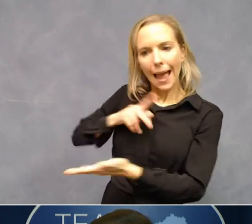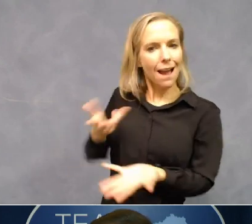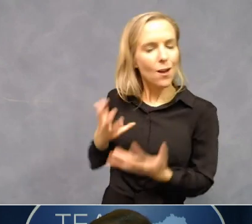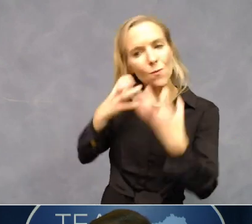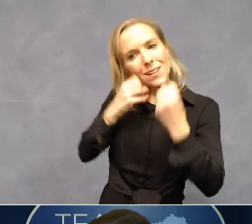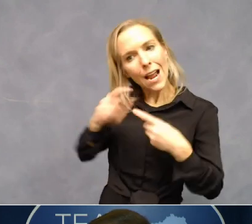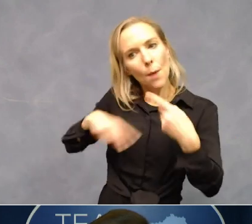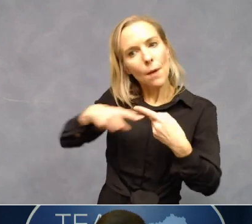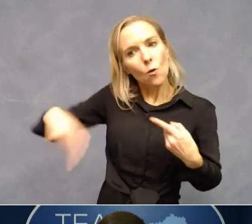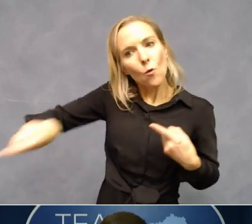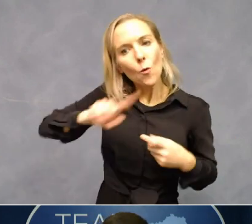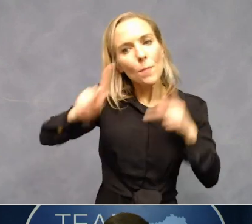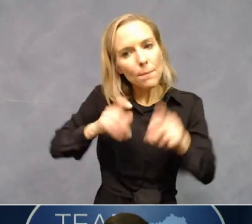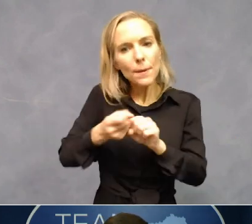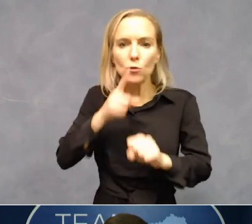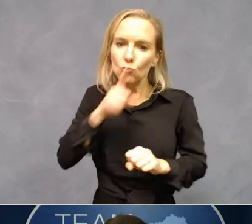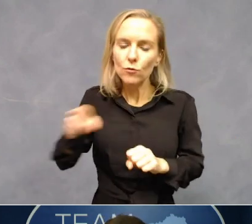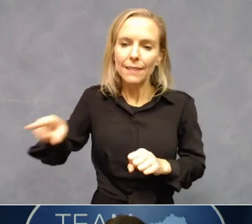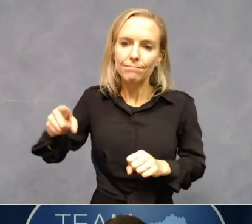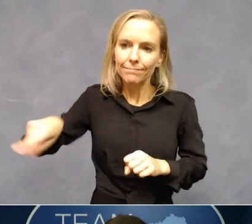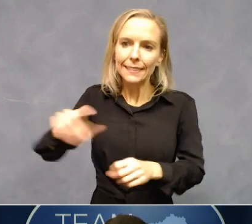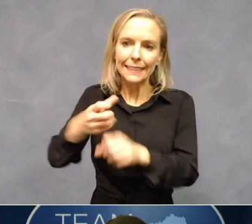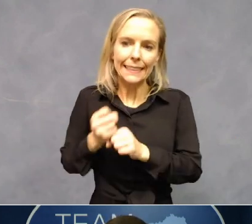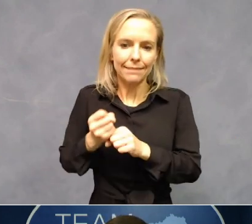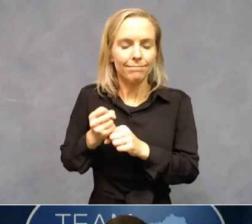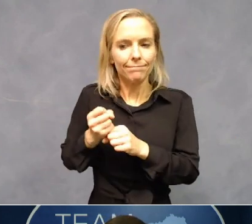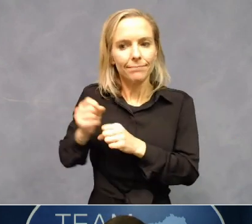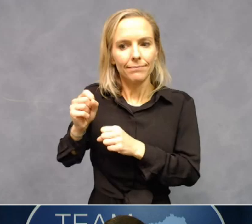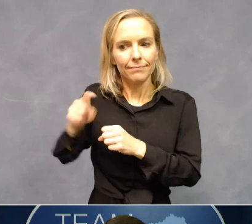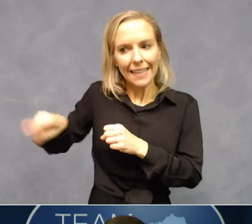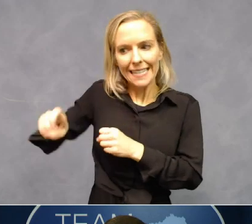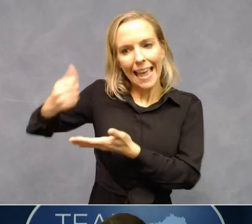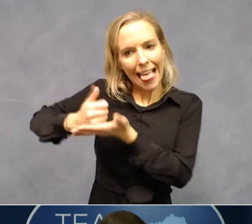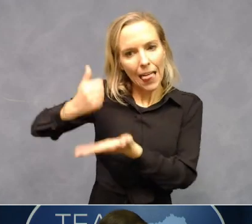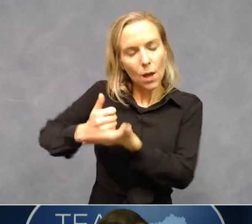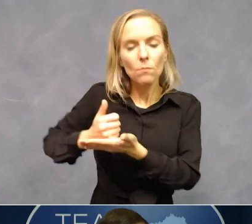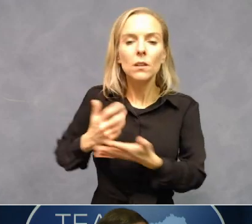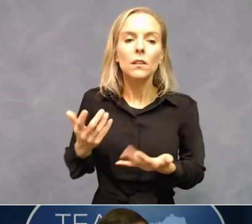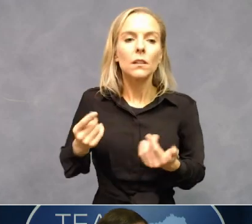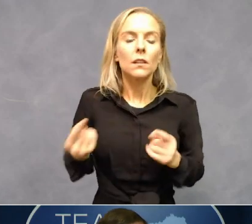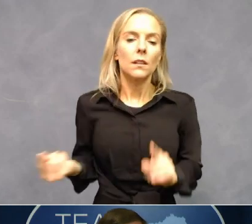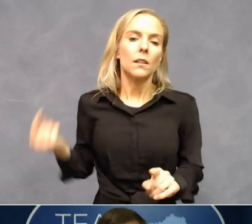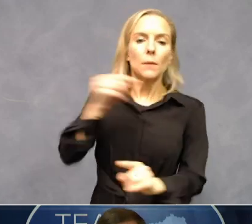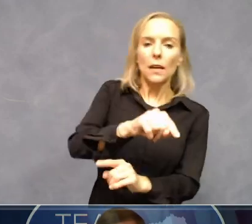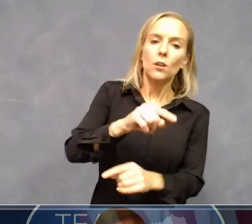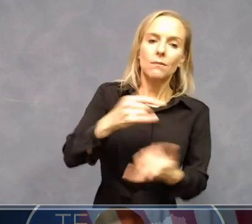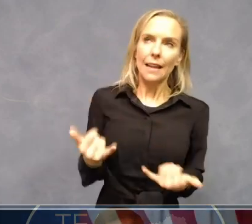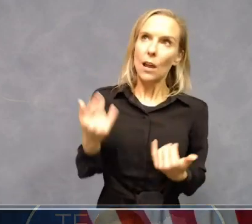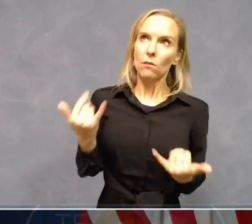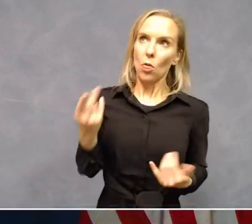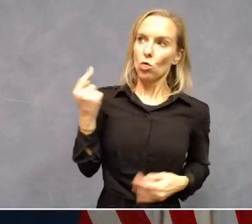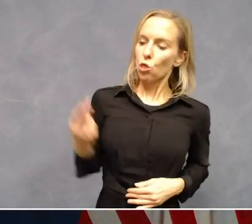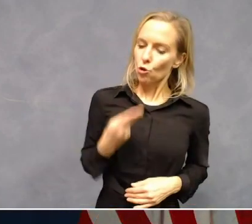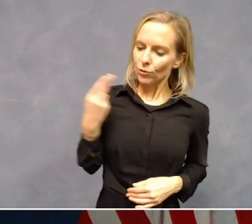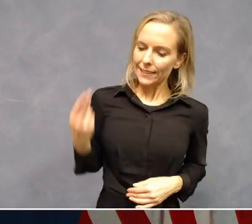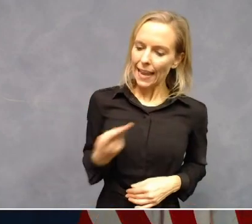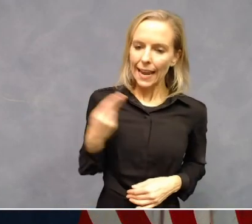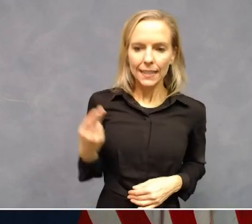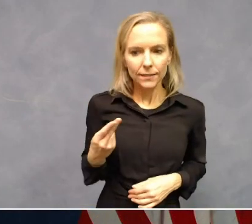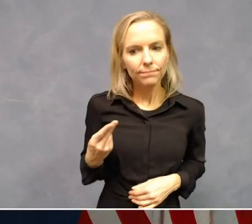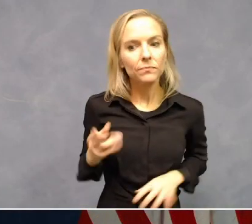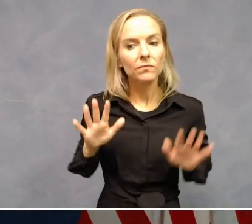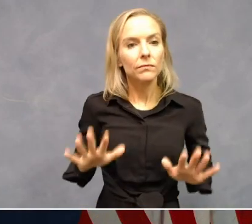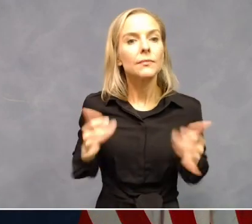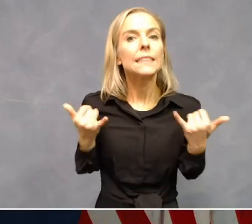and we want to make sure they get the help they need. And finally, back to today being Thursday. Again, now is the